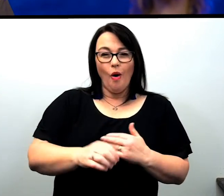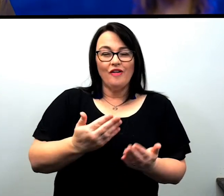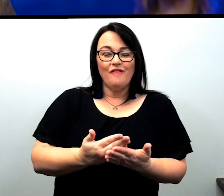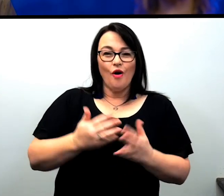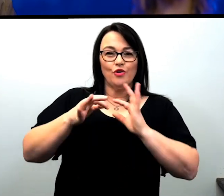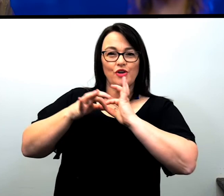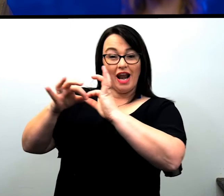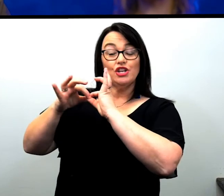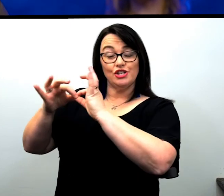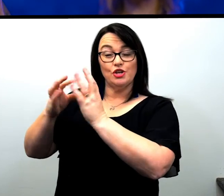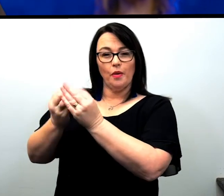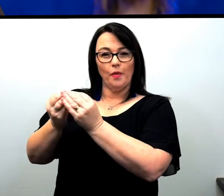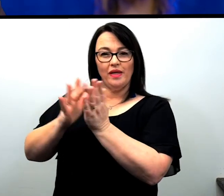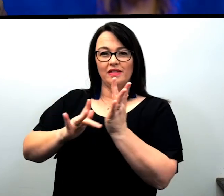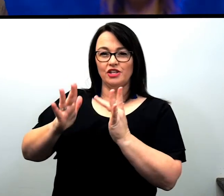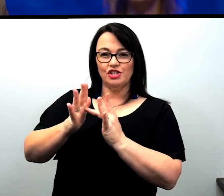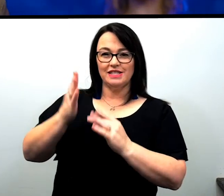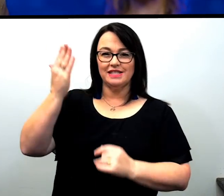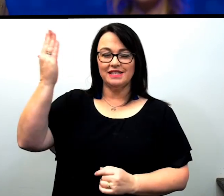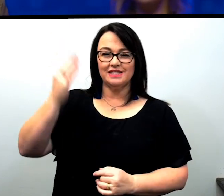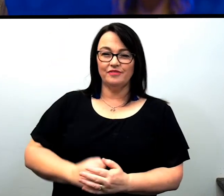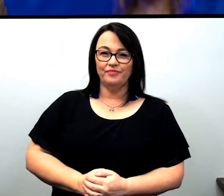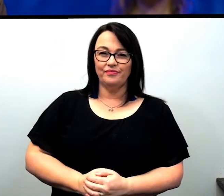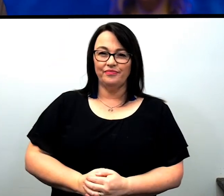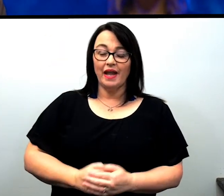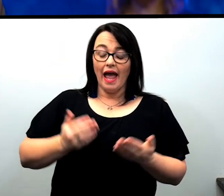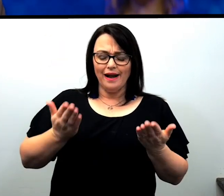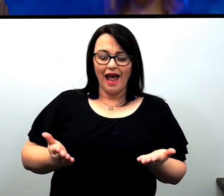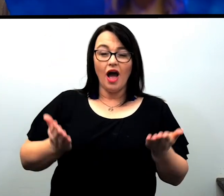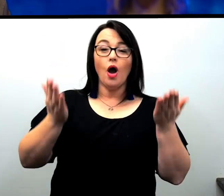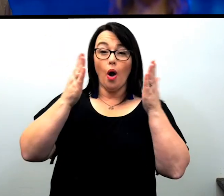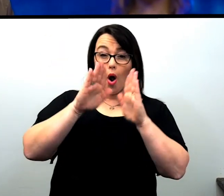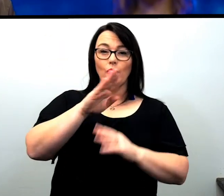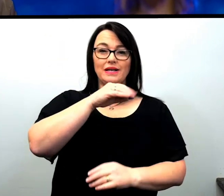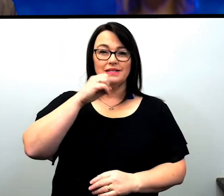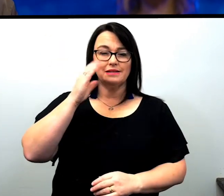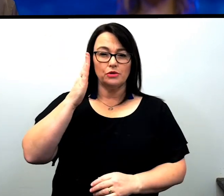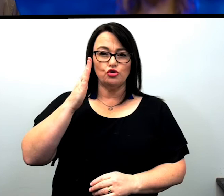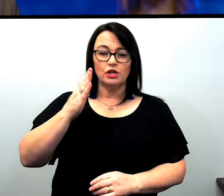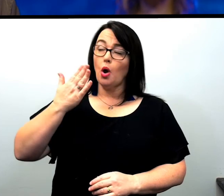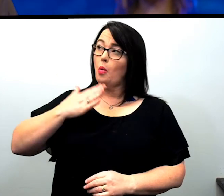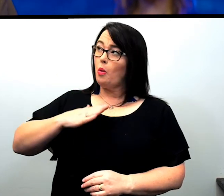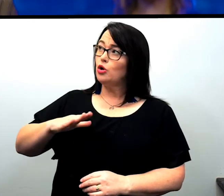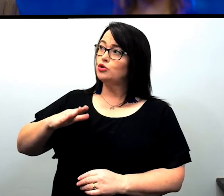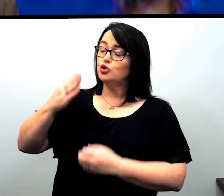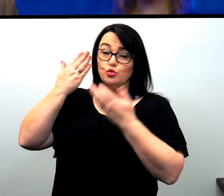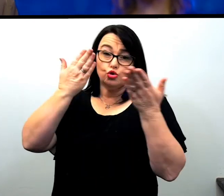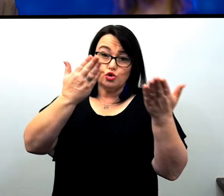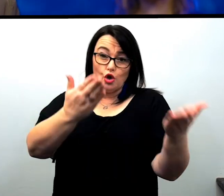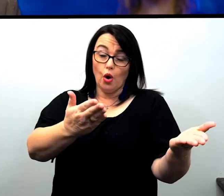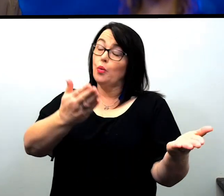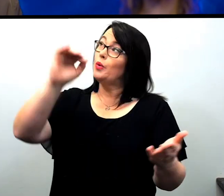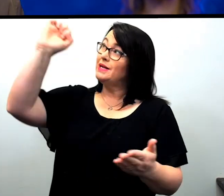for a relationship with Jesus. And right now, the Holy Spirit wants to make God's love known to